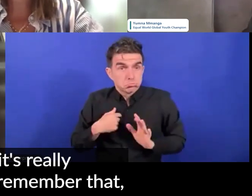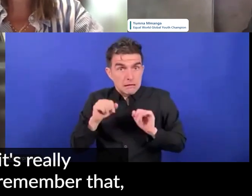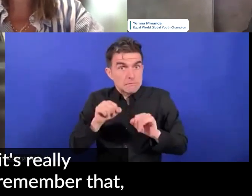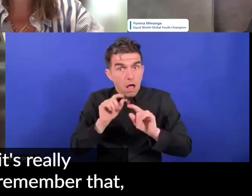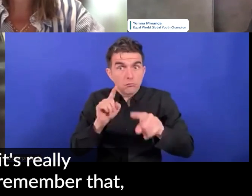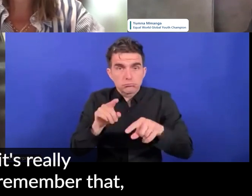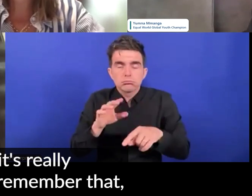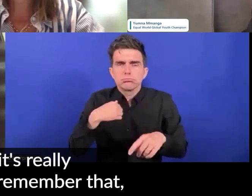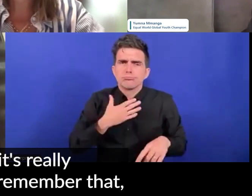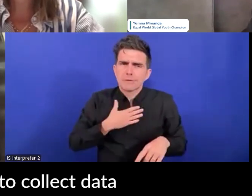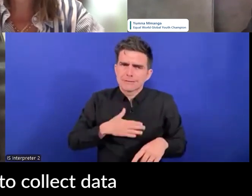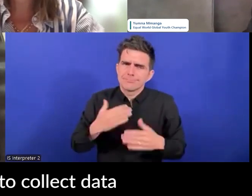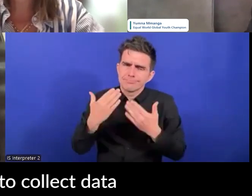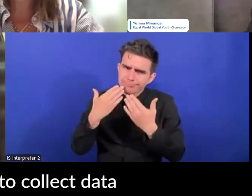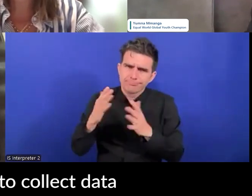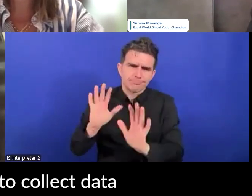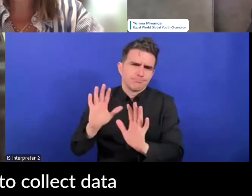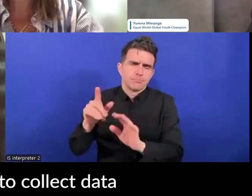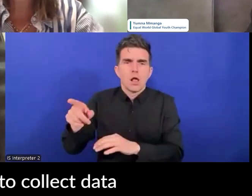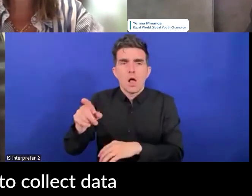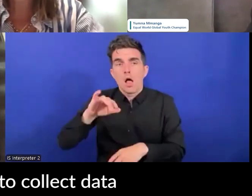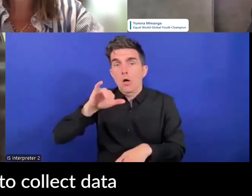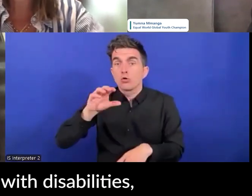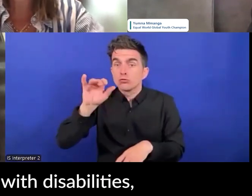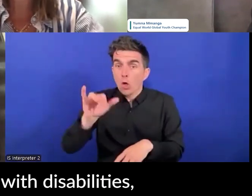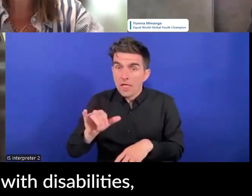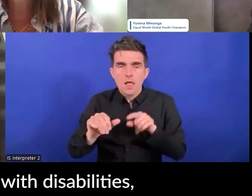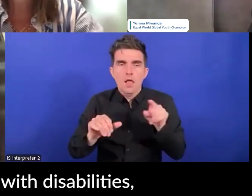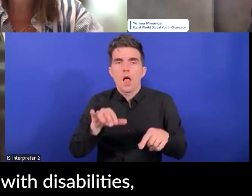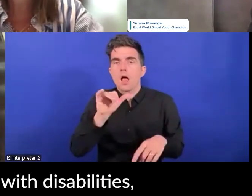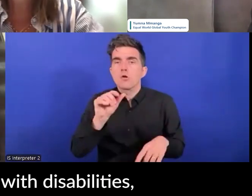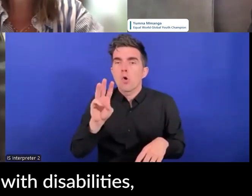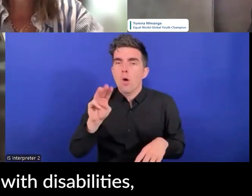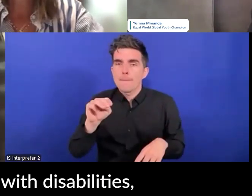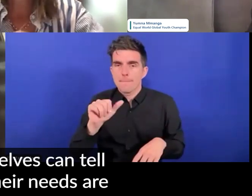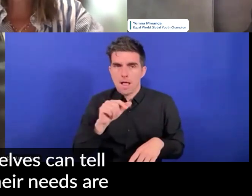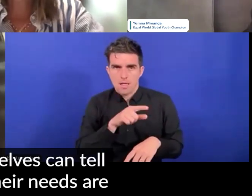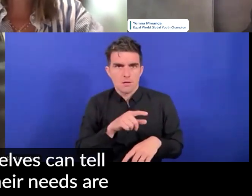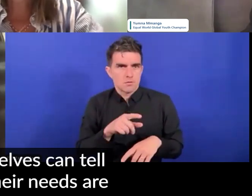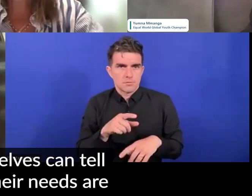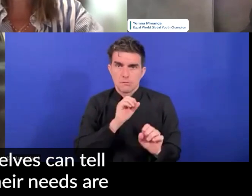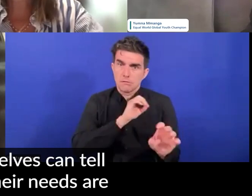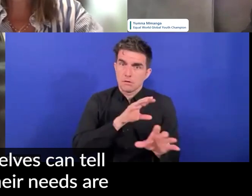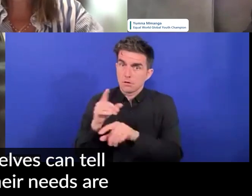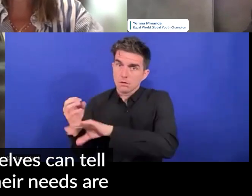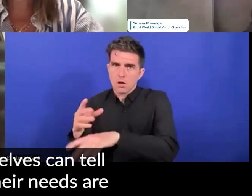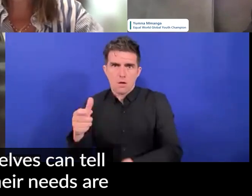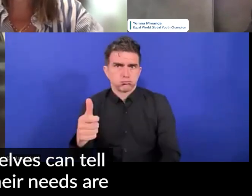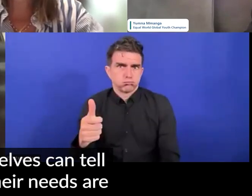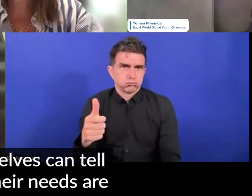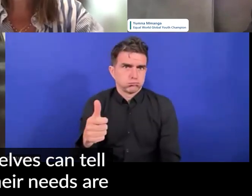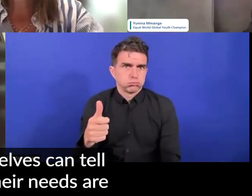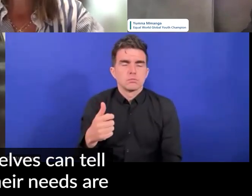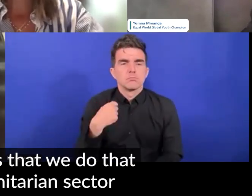it's really important to remember that when trying to collect data about children with disabilities, they themselves can tell you what their